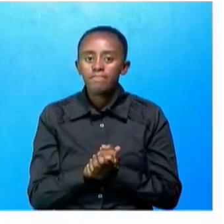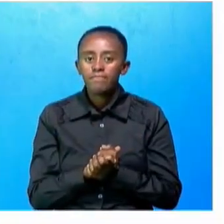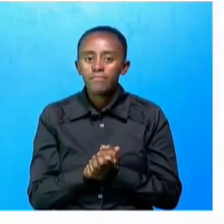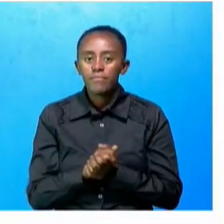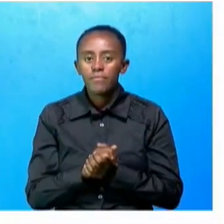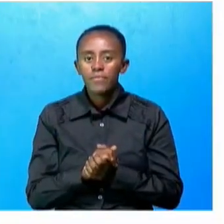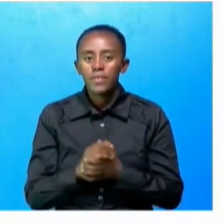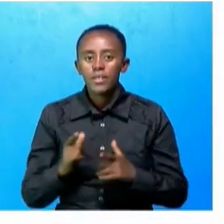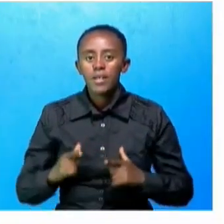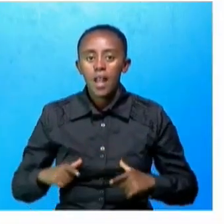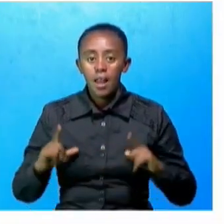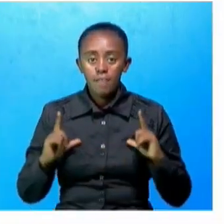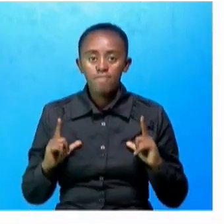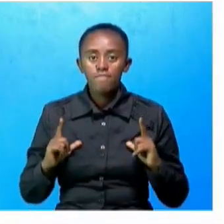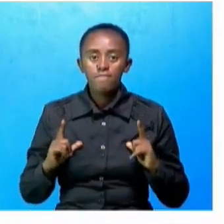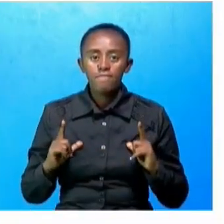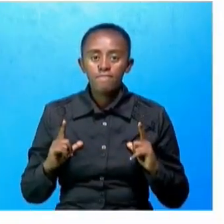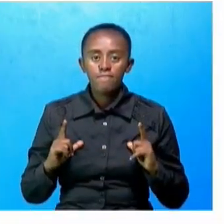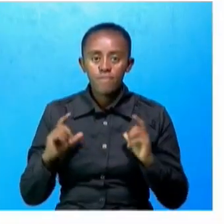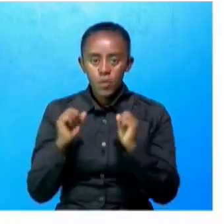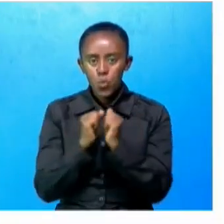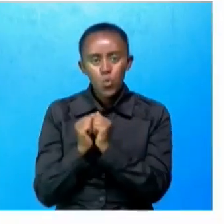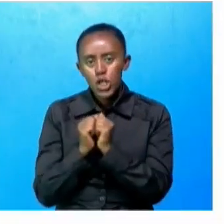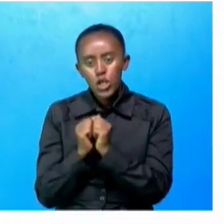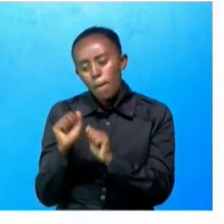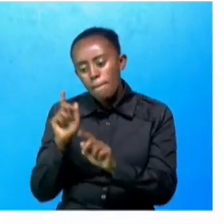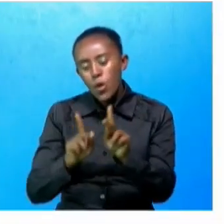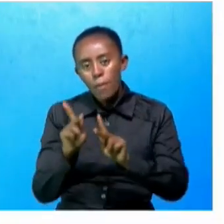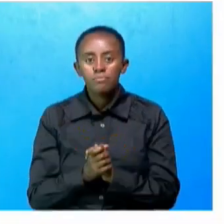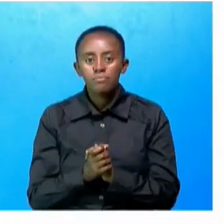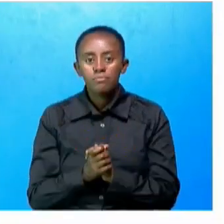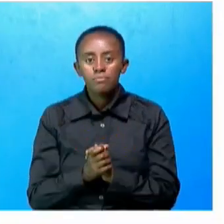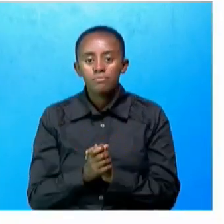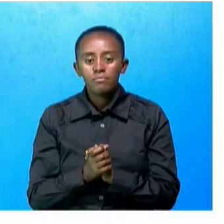Live with the people.